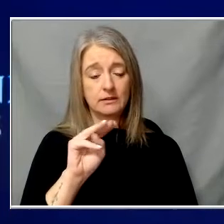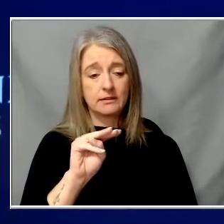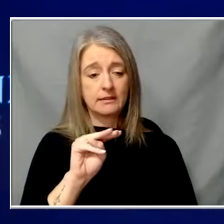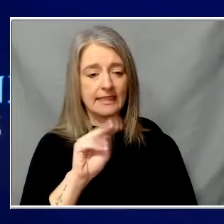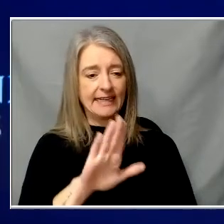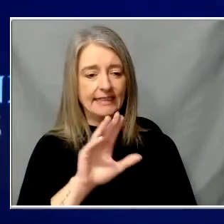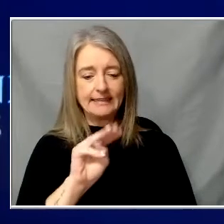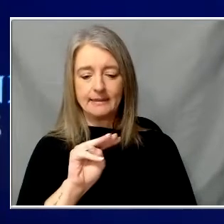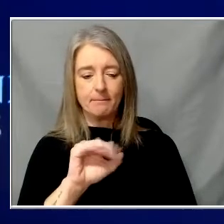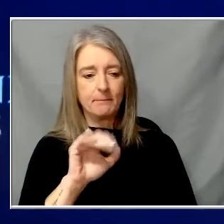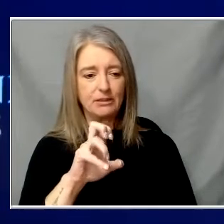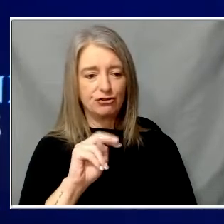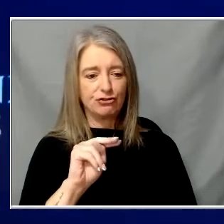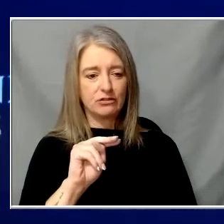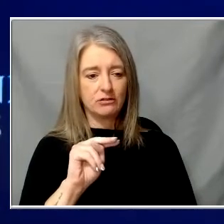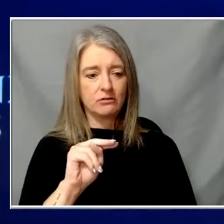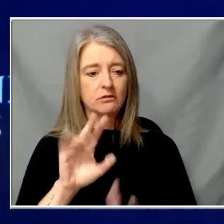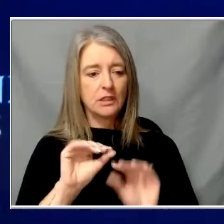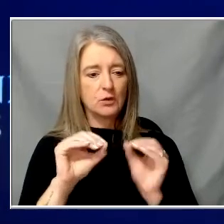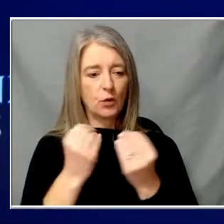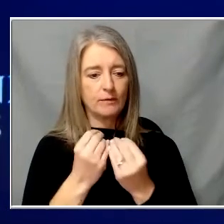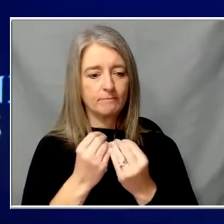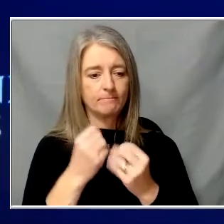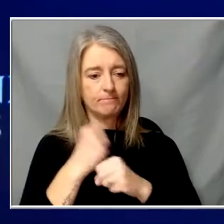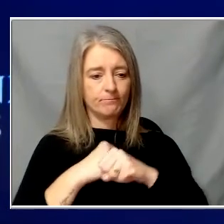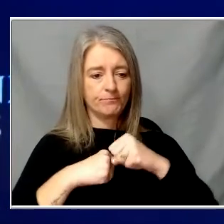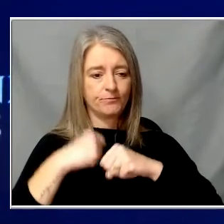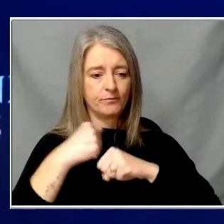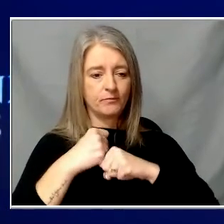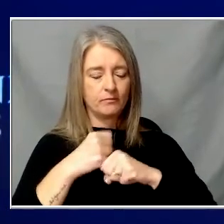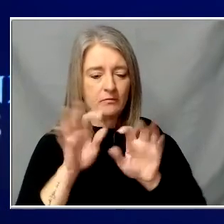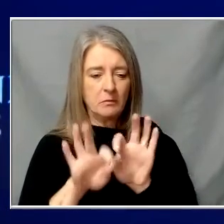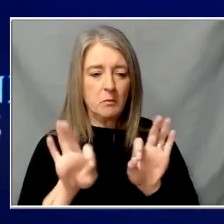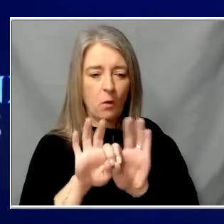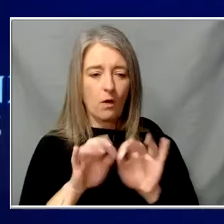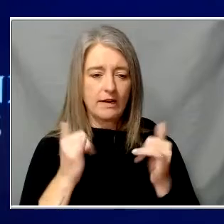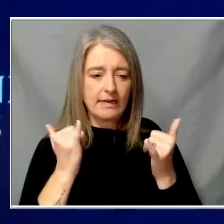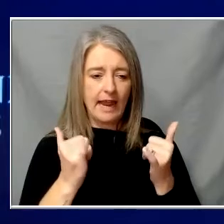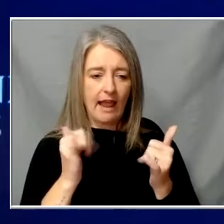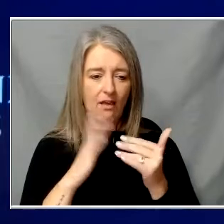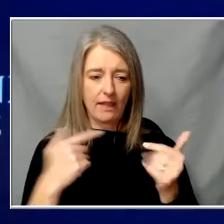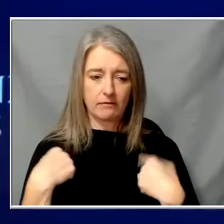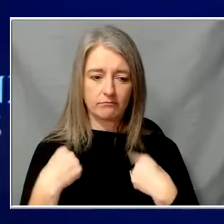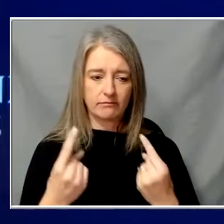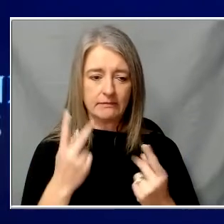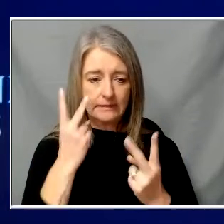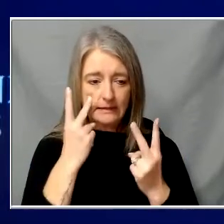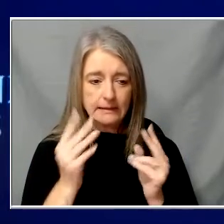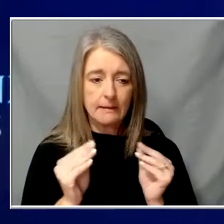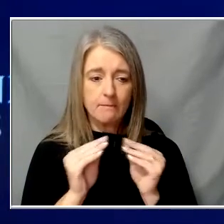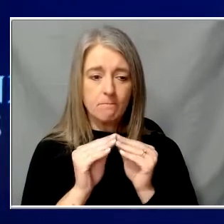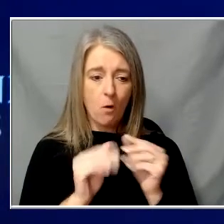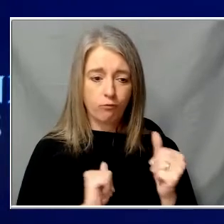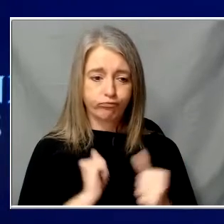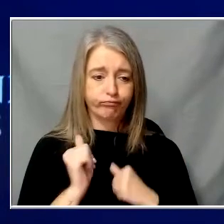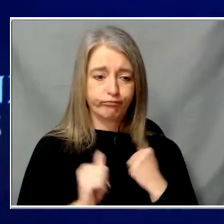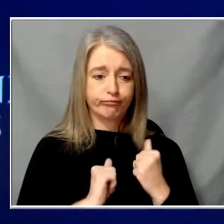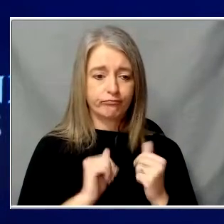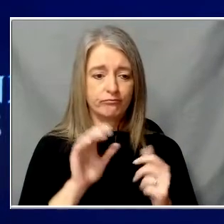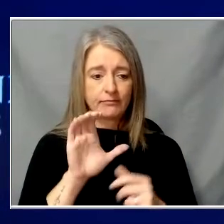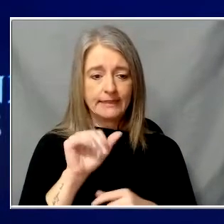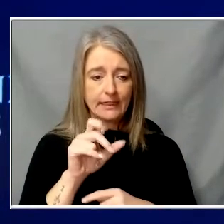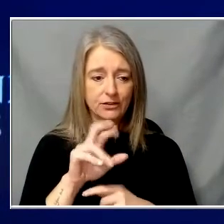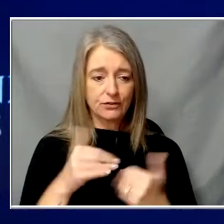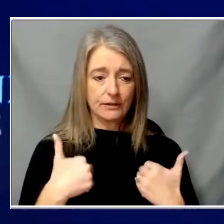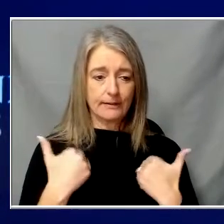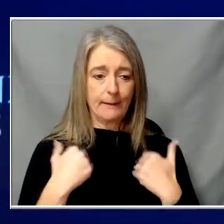his organization, is more relevant now than ever, because we're seeing a lot more cancer, aggressive cancer in young people. And